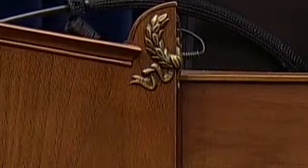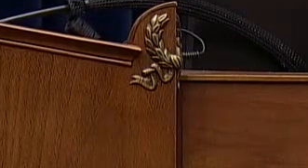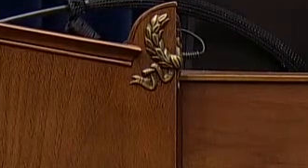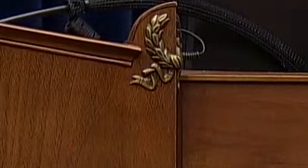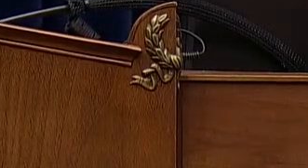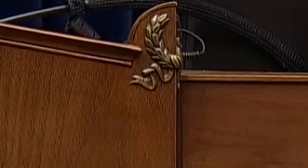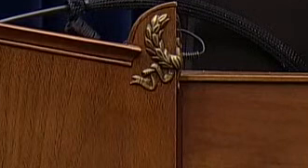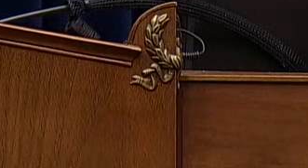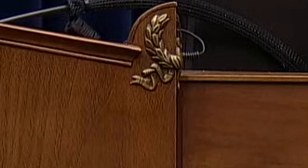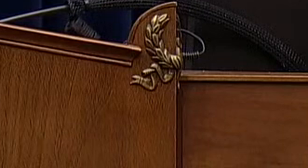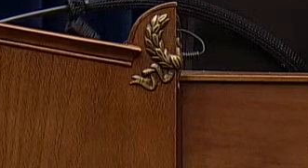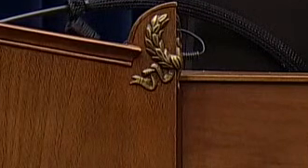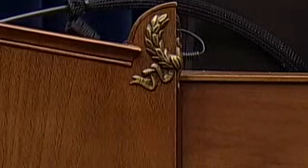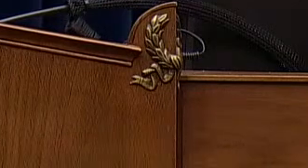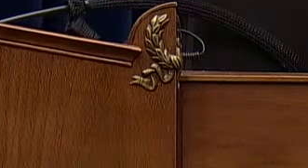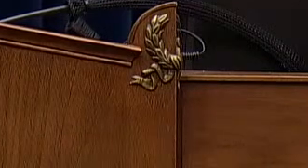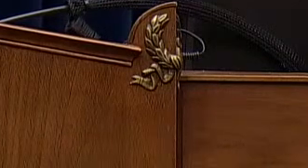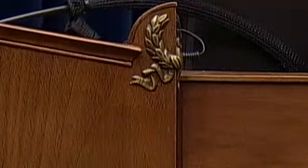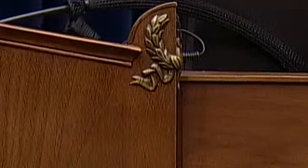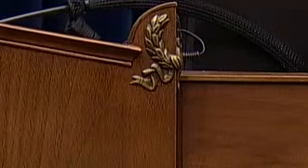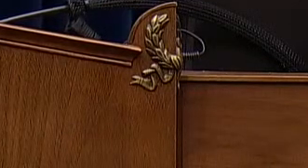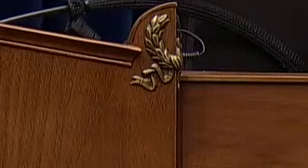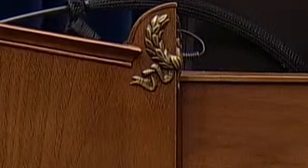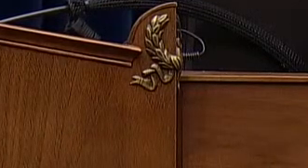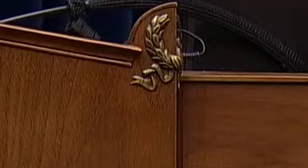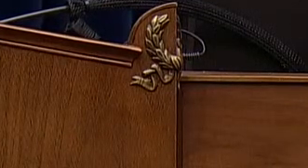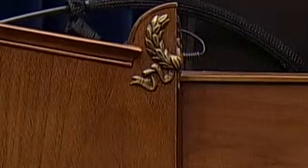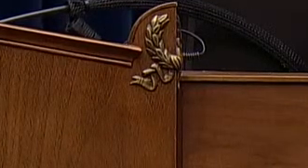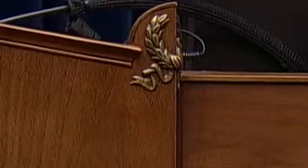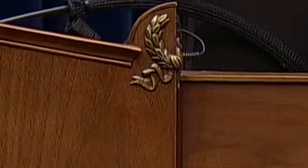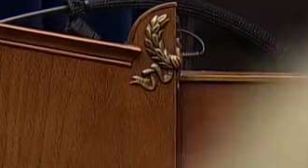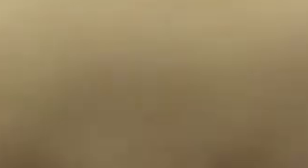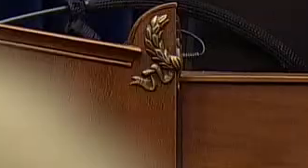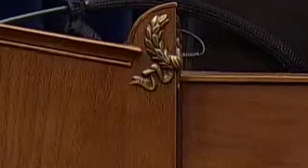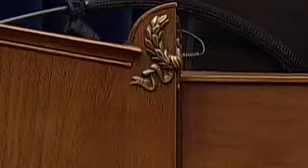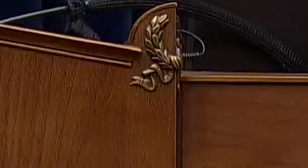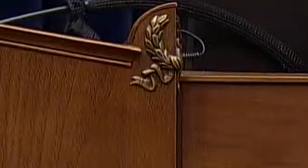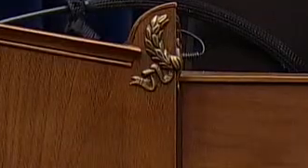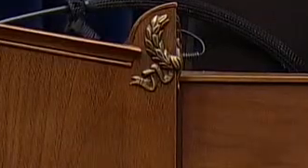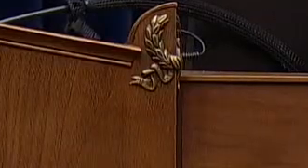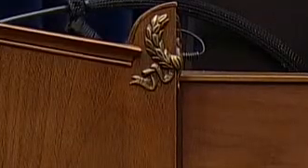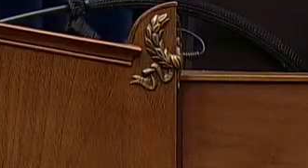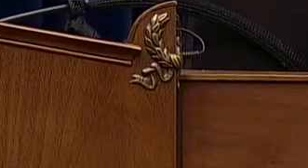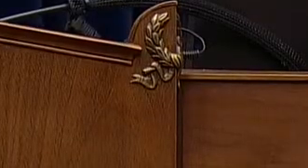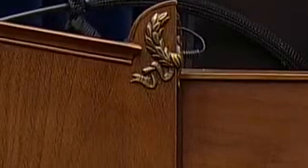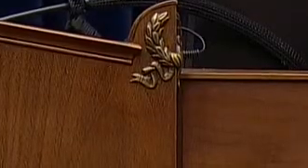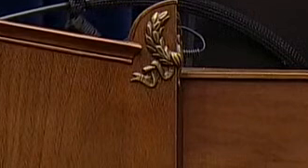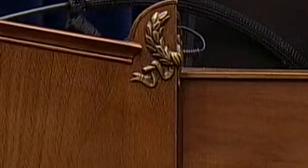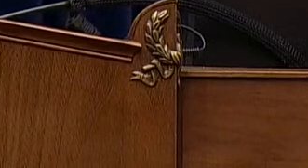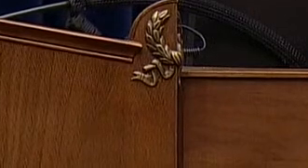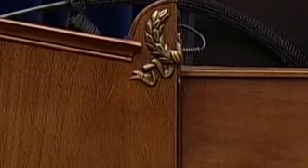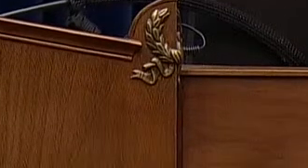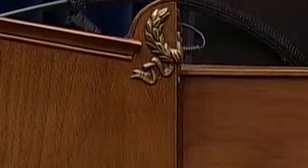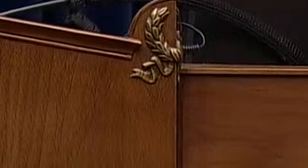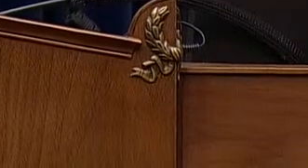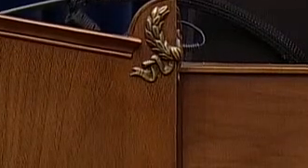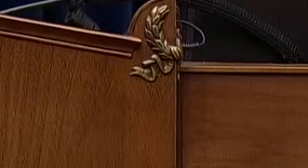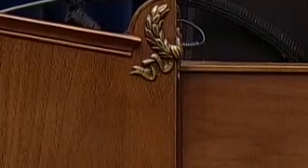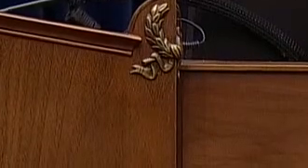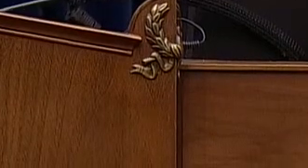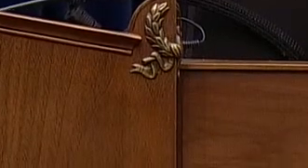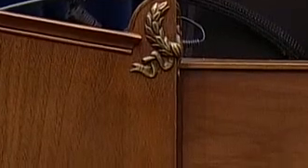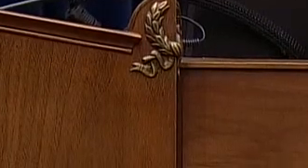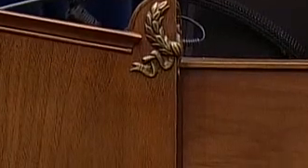not recognized should remain muted to minimize background noise and feedback. Fifth, I will recognize members verbally,